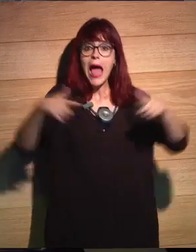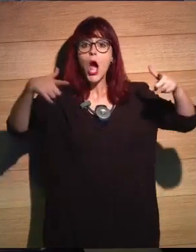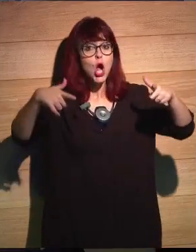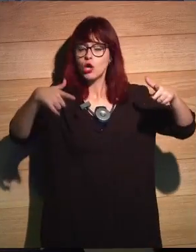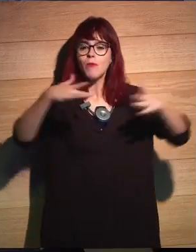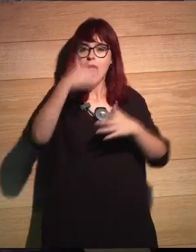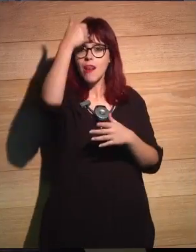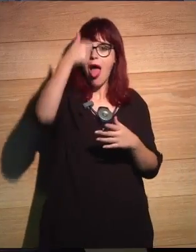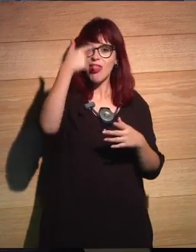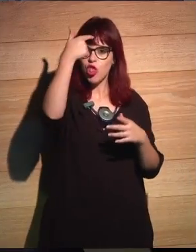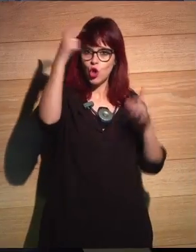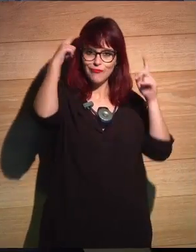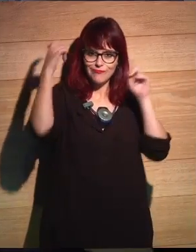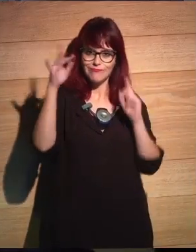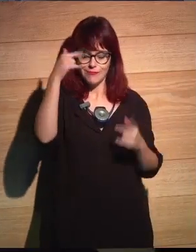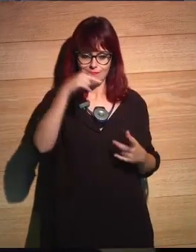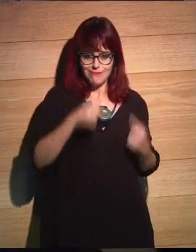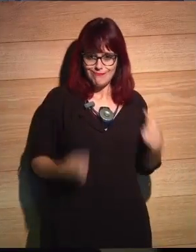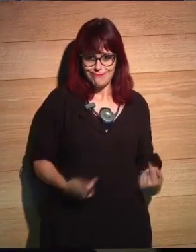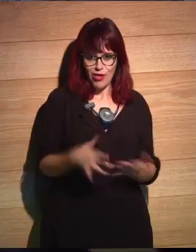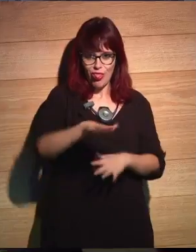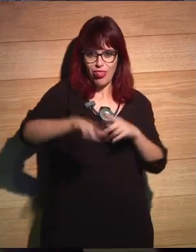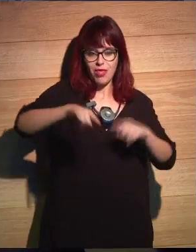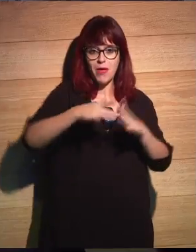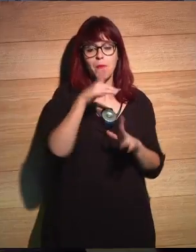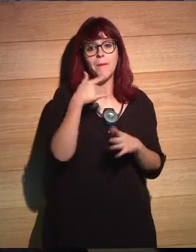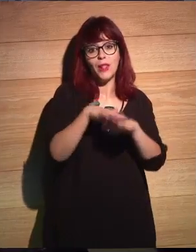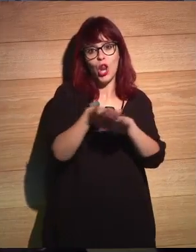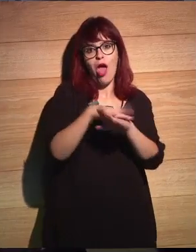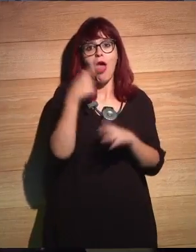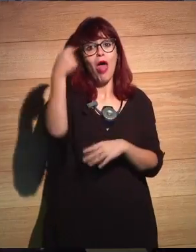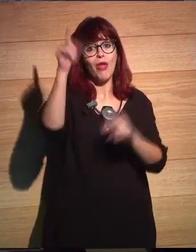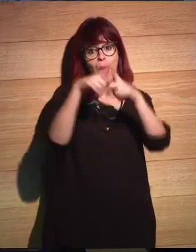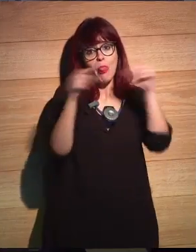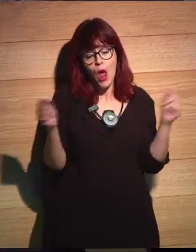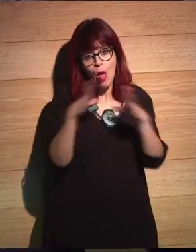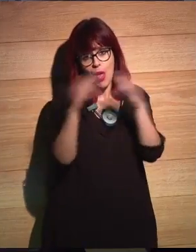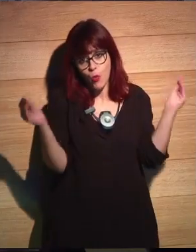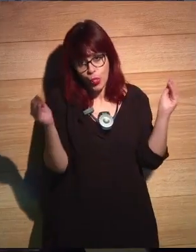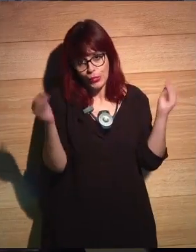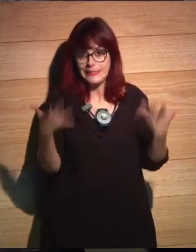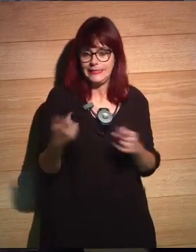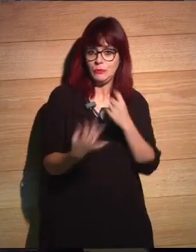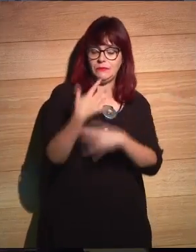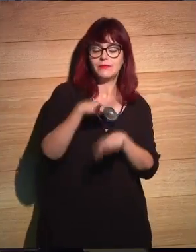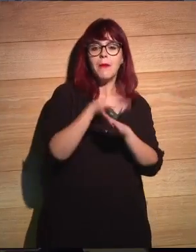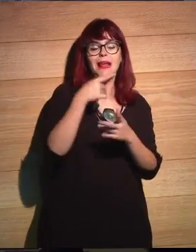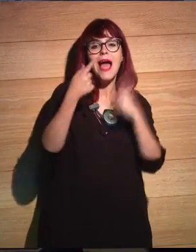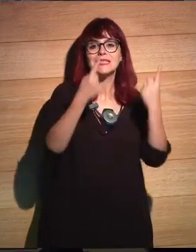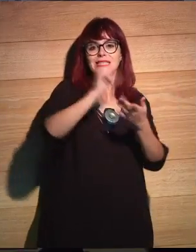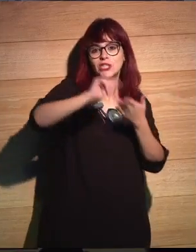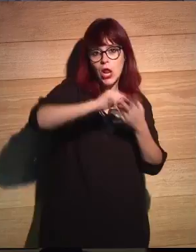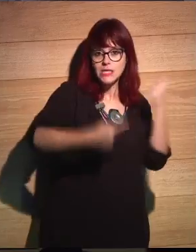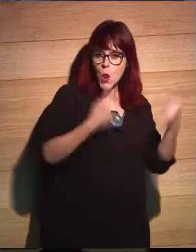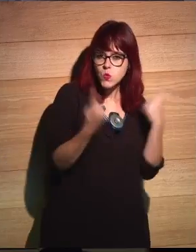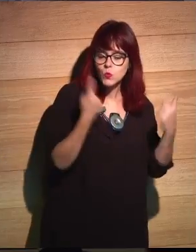their a mental side, a mind side. I'm sorry, I'm speaking like we